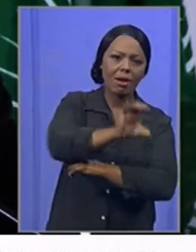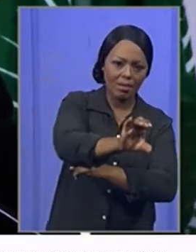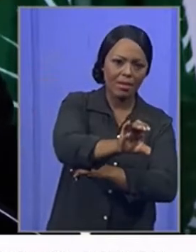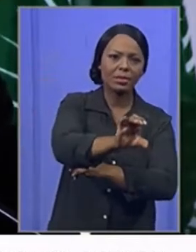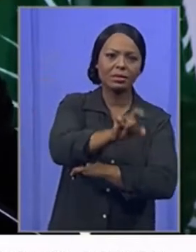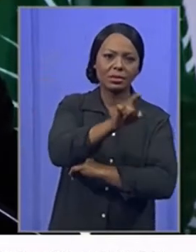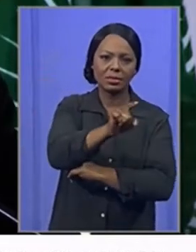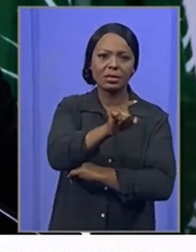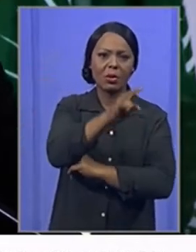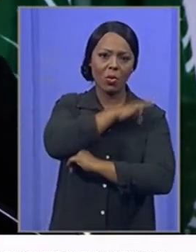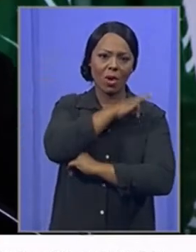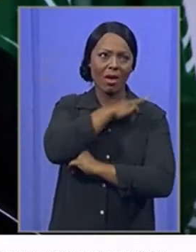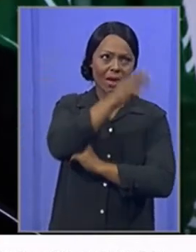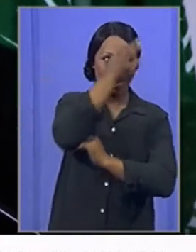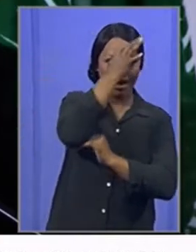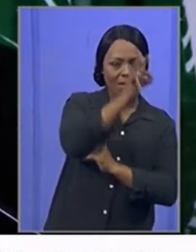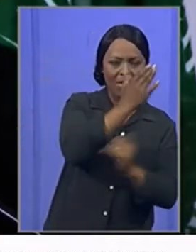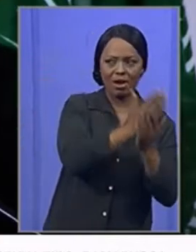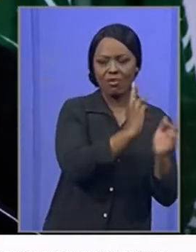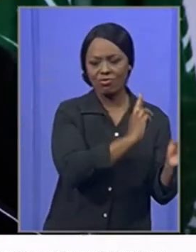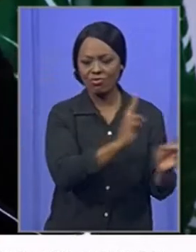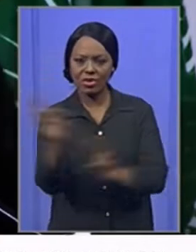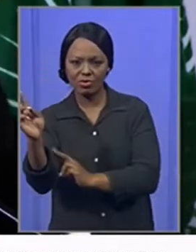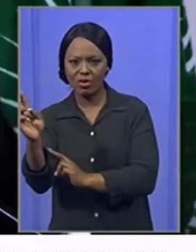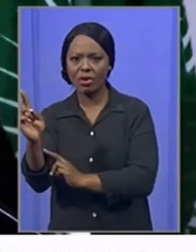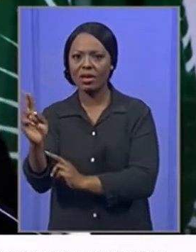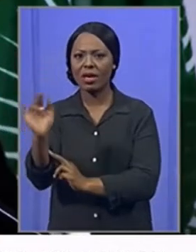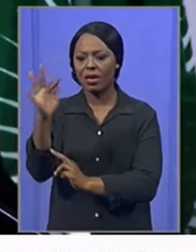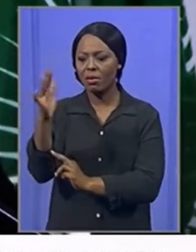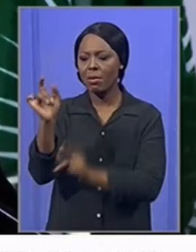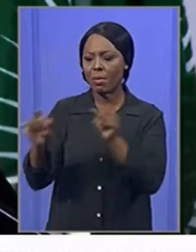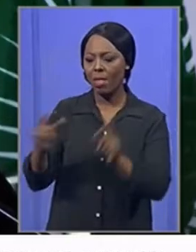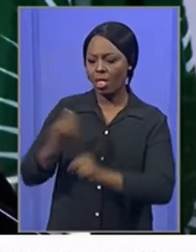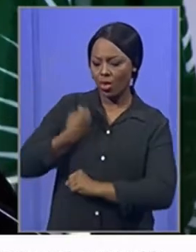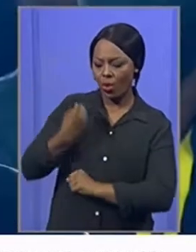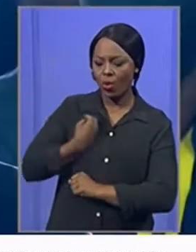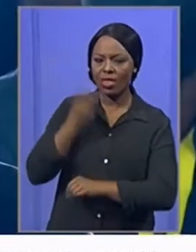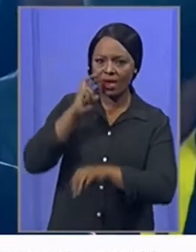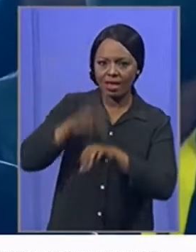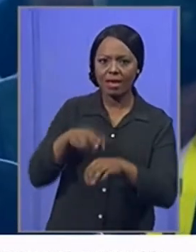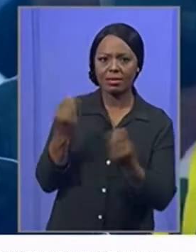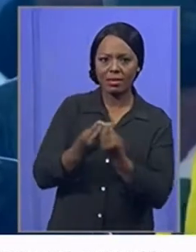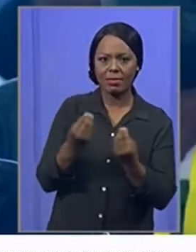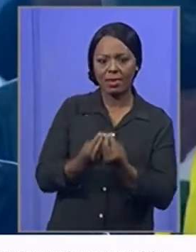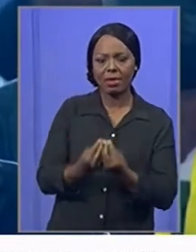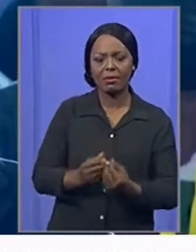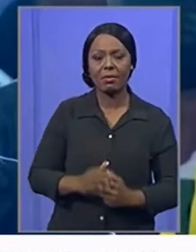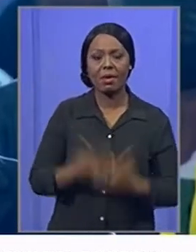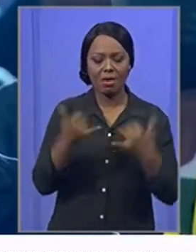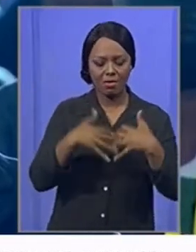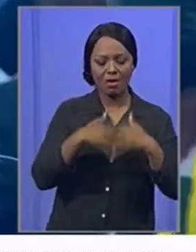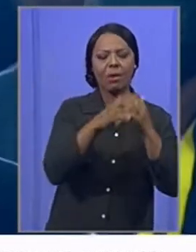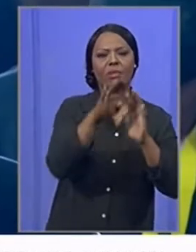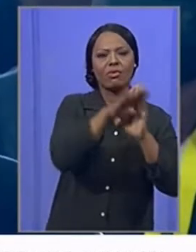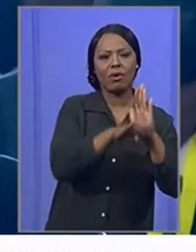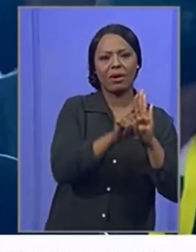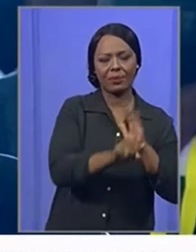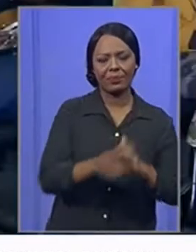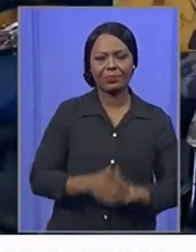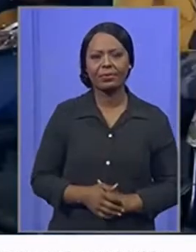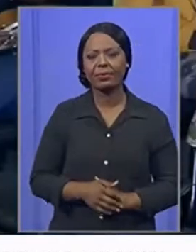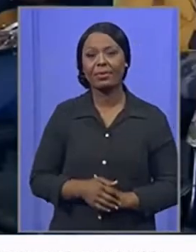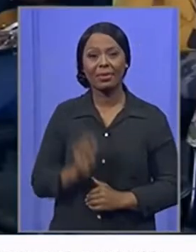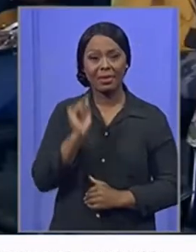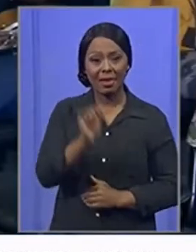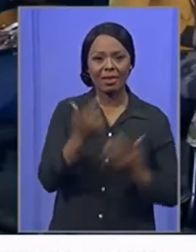to respond to the immediate needs of young people. Puso e tla tlhoma mokgwa wa tlhabololo ya dinonofo